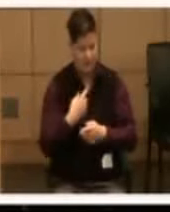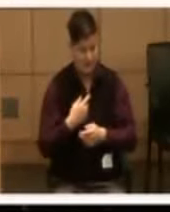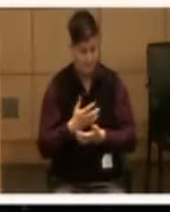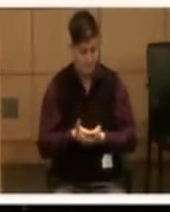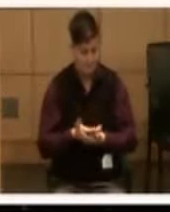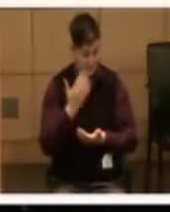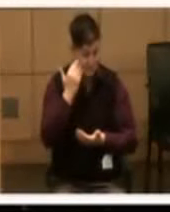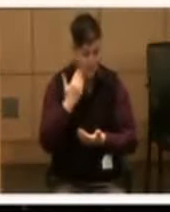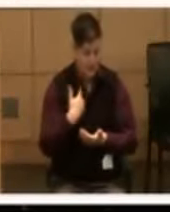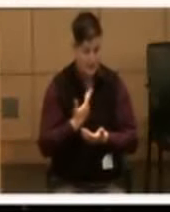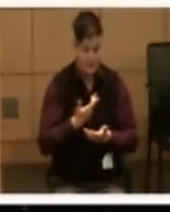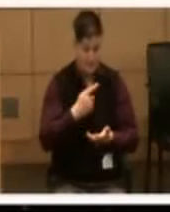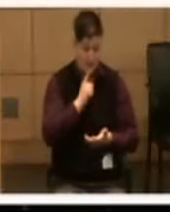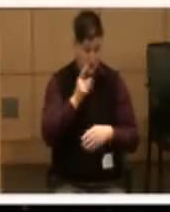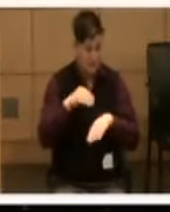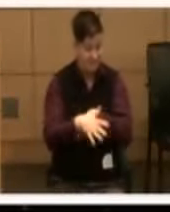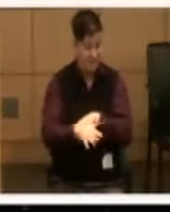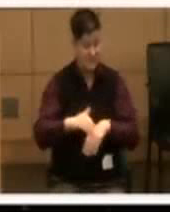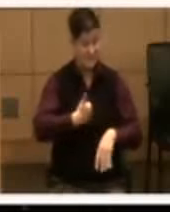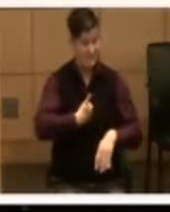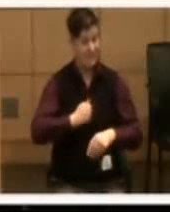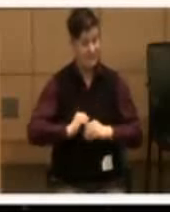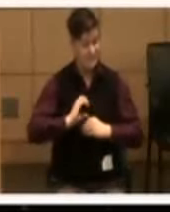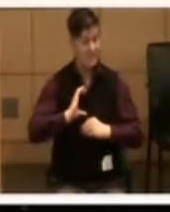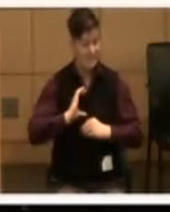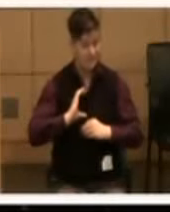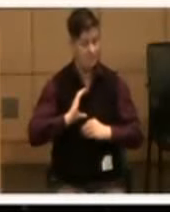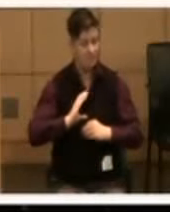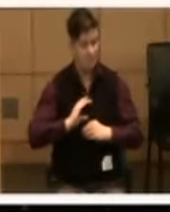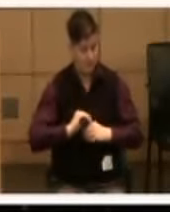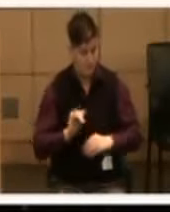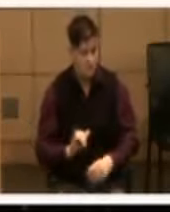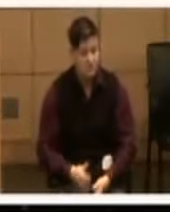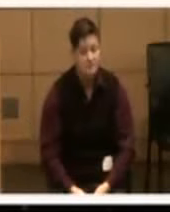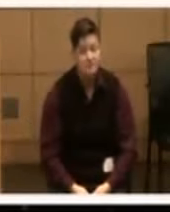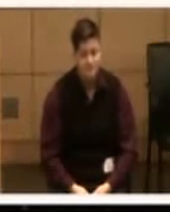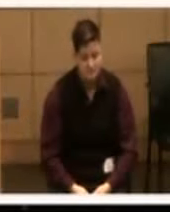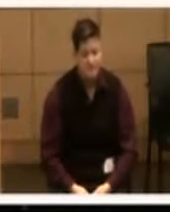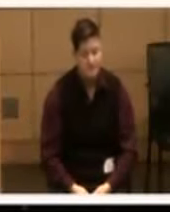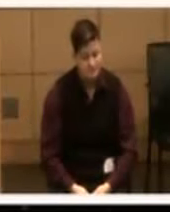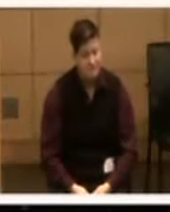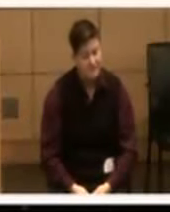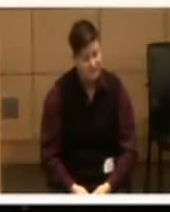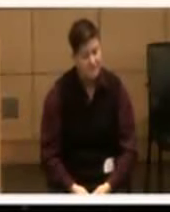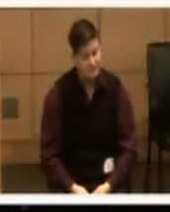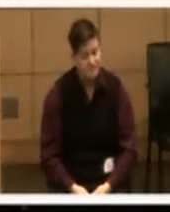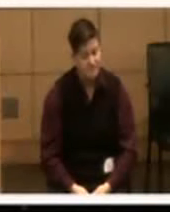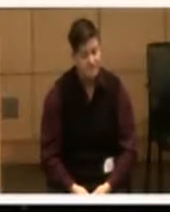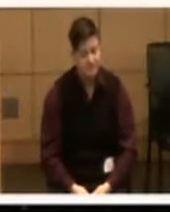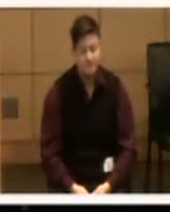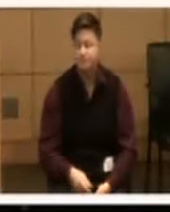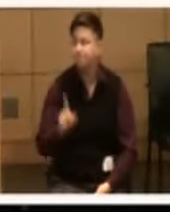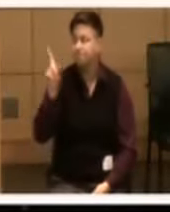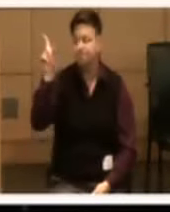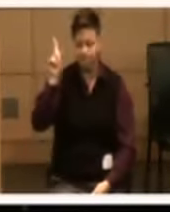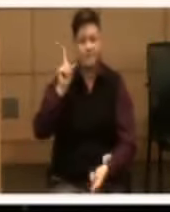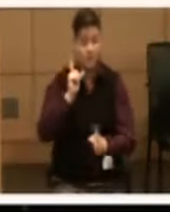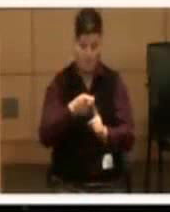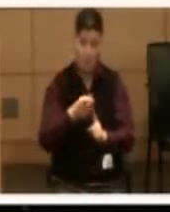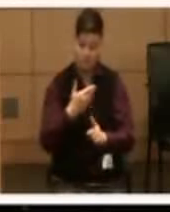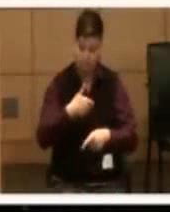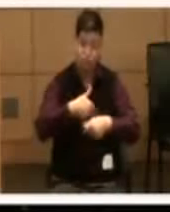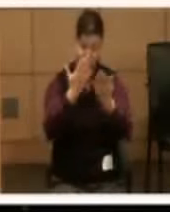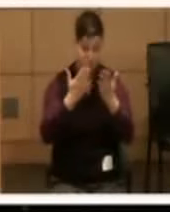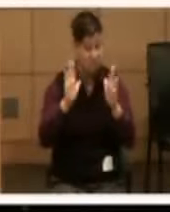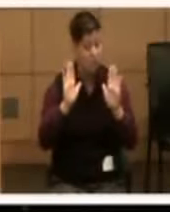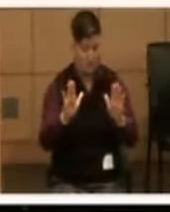child. Because it's going to affect their self-esteem as well as their performance academically. That's an excellent point. And I think that hits